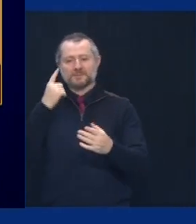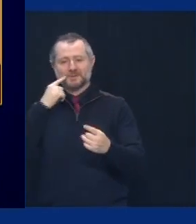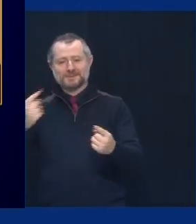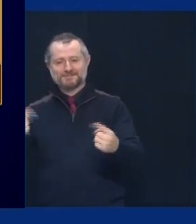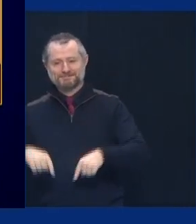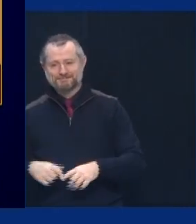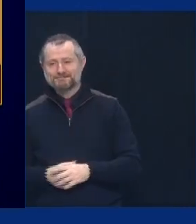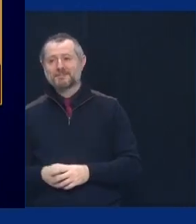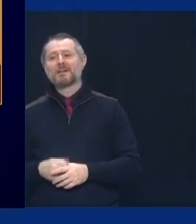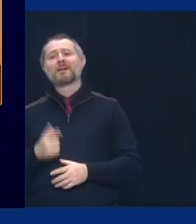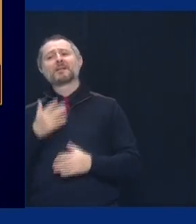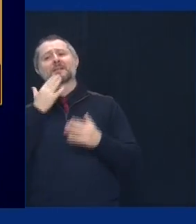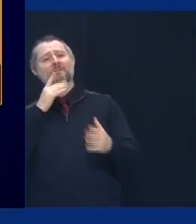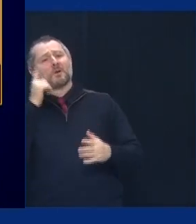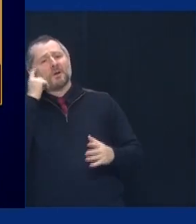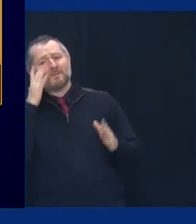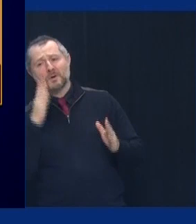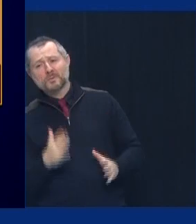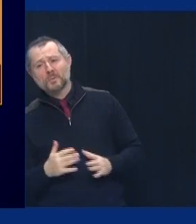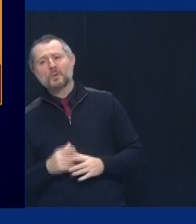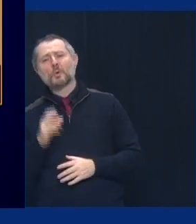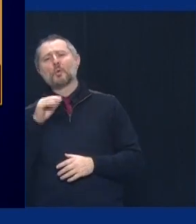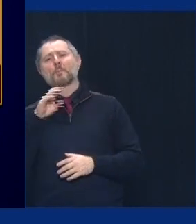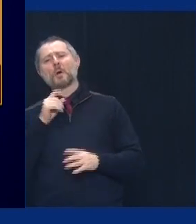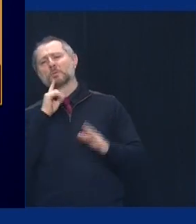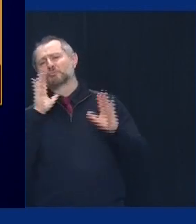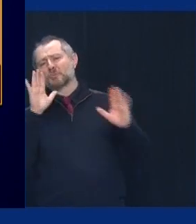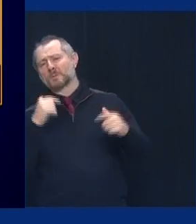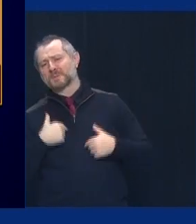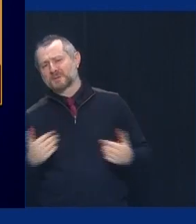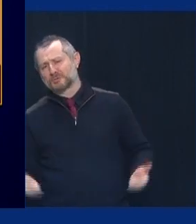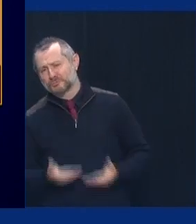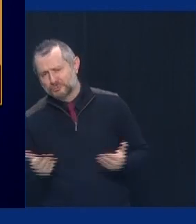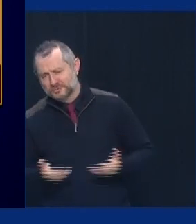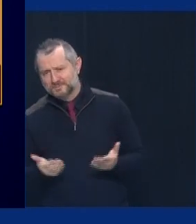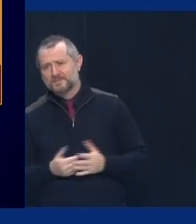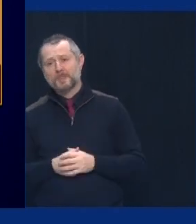Thank you, Governor Cuomo. It's great to be here with Do